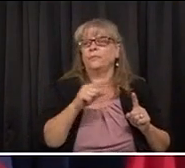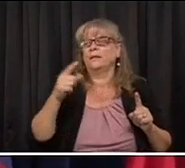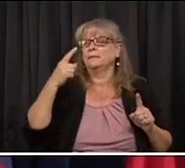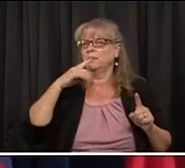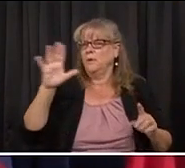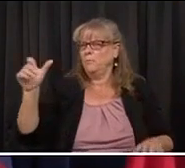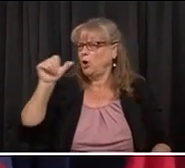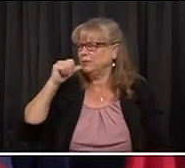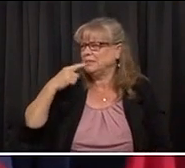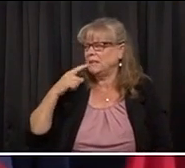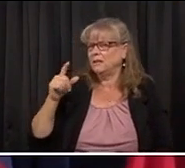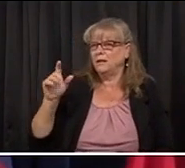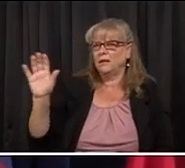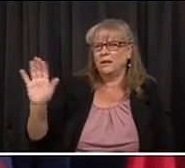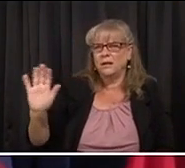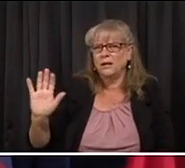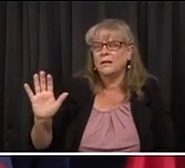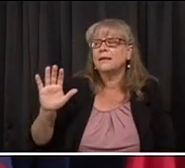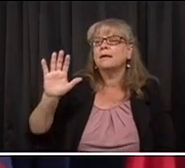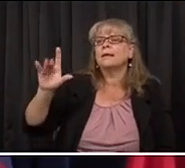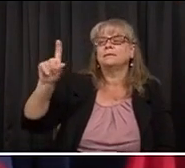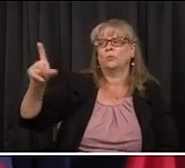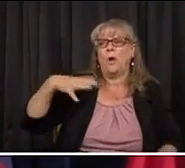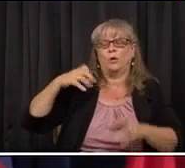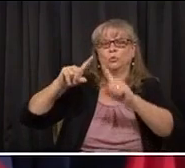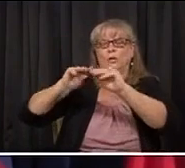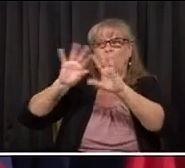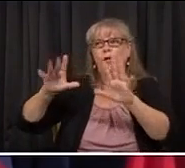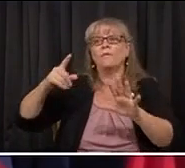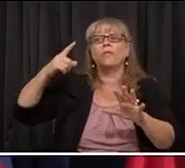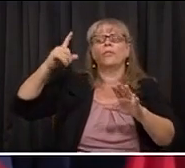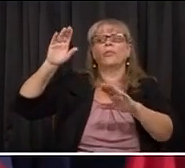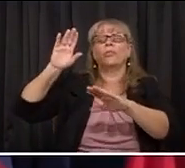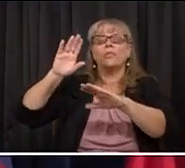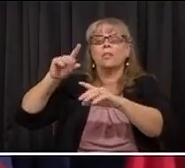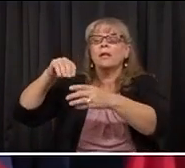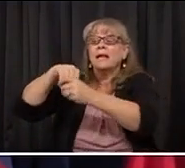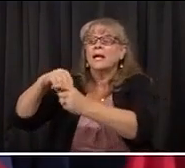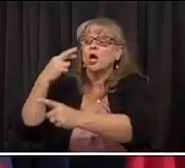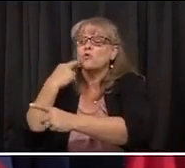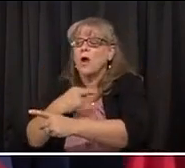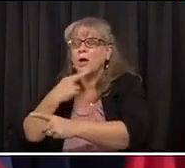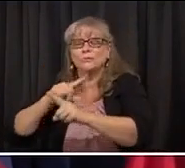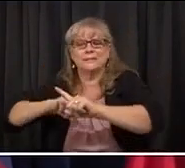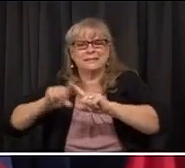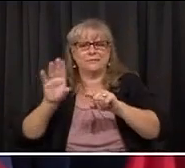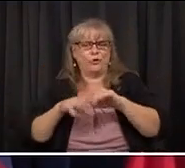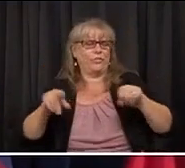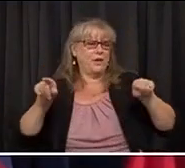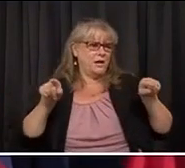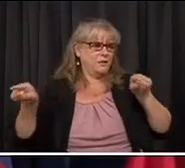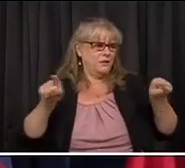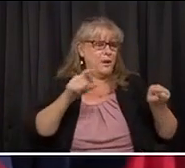restaurants than at bars. How are you still going to move forward with this? Are you going to talk to them to try to talk this out, or